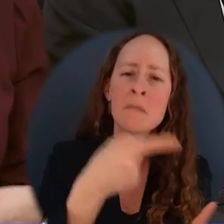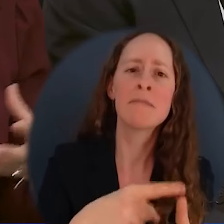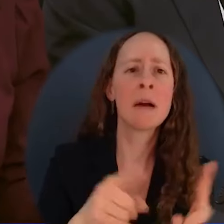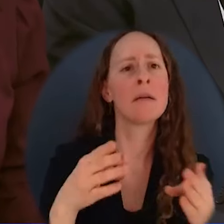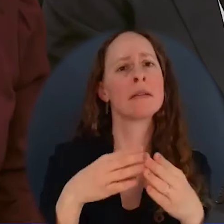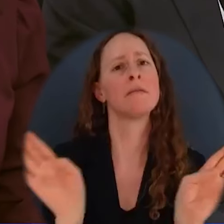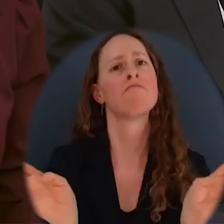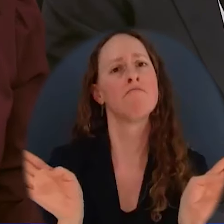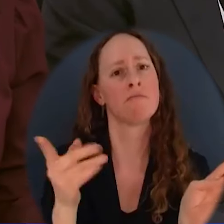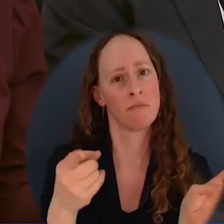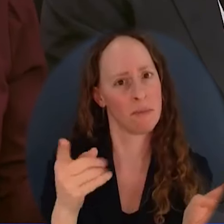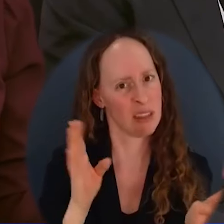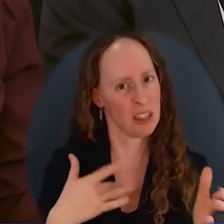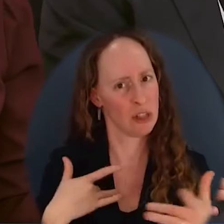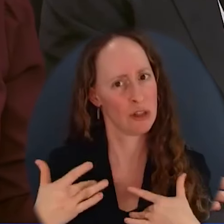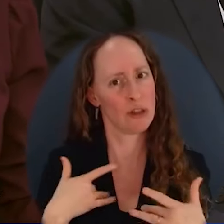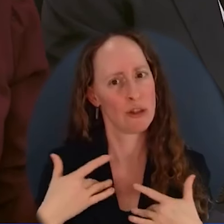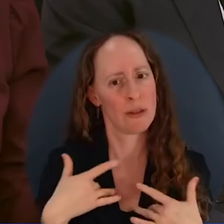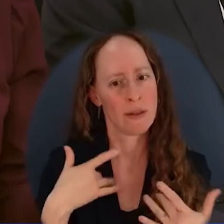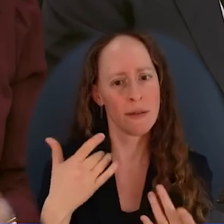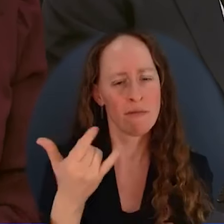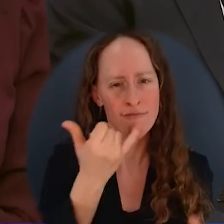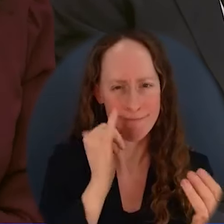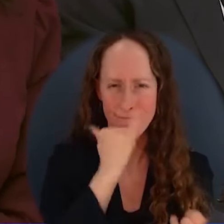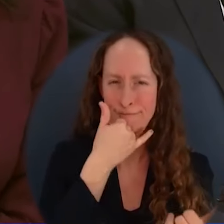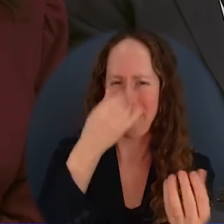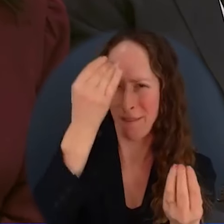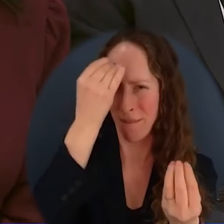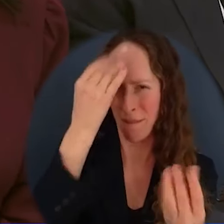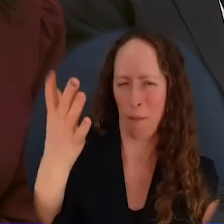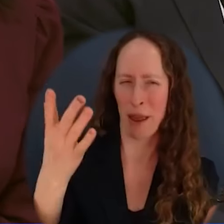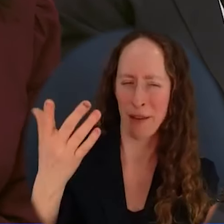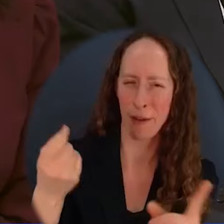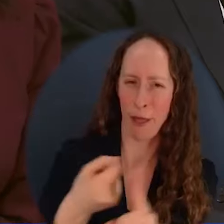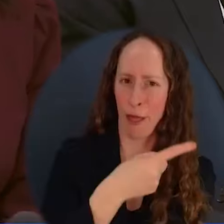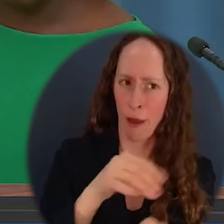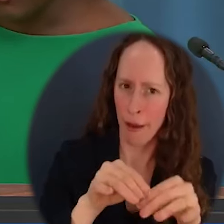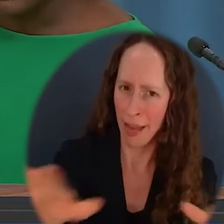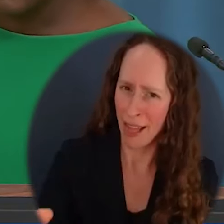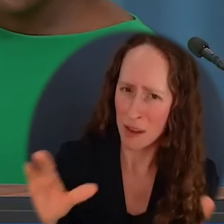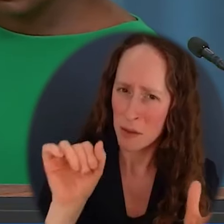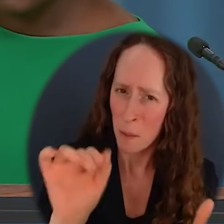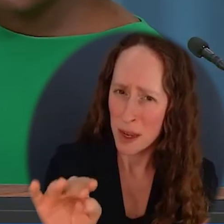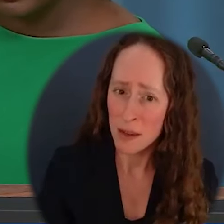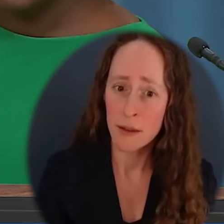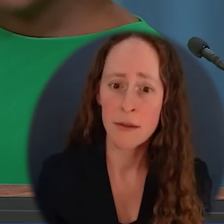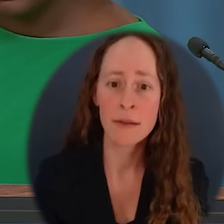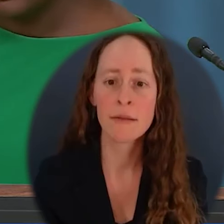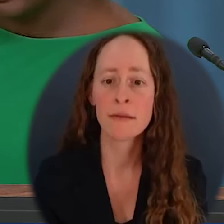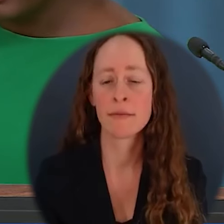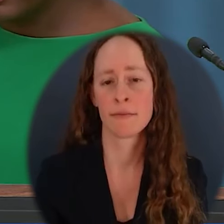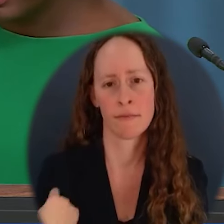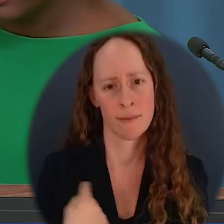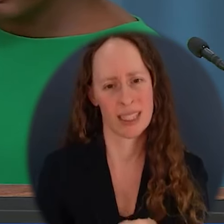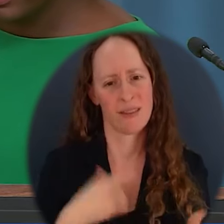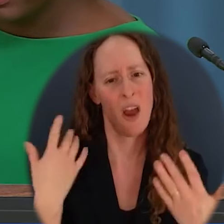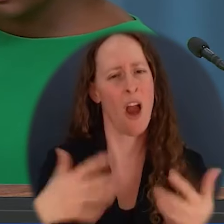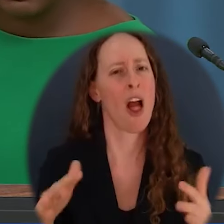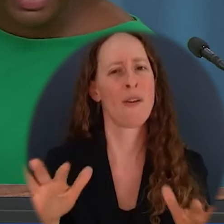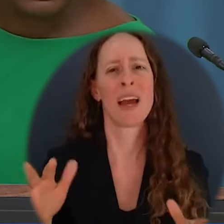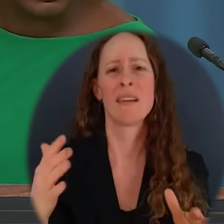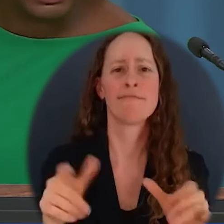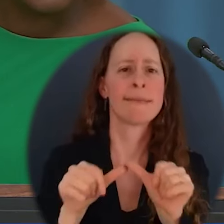kind of misinformation that's on social media? We've been pretty consistent about the importance of, it is